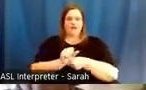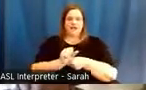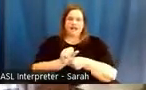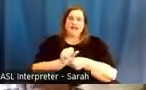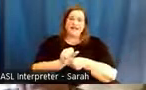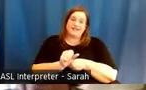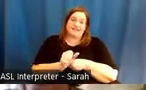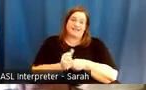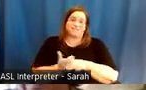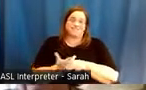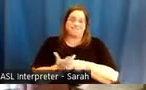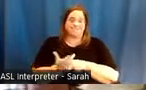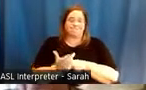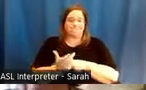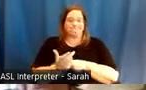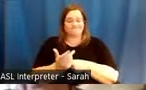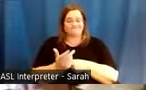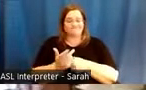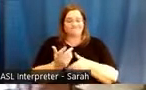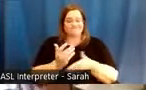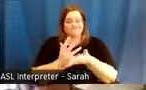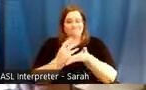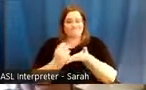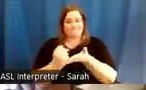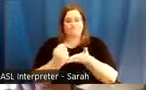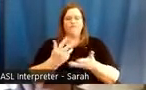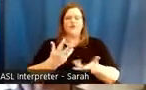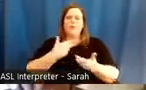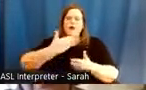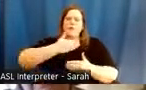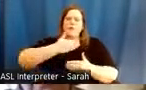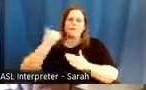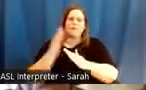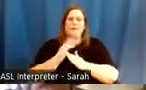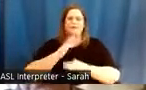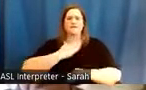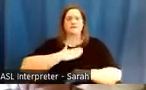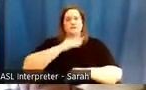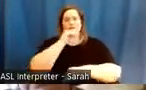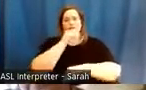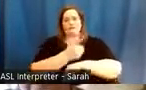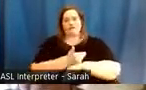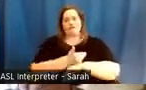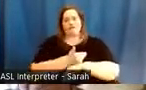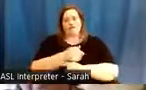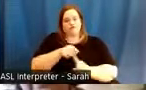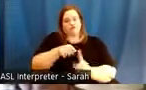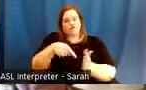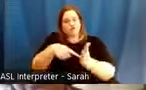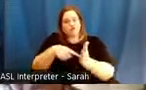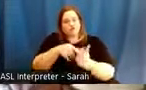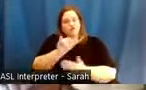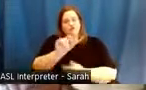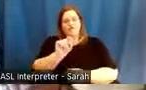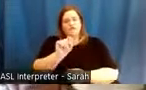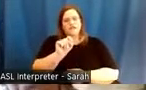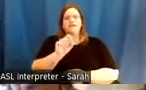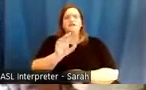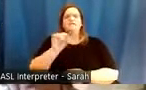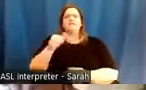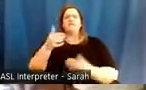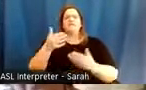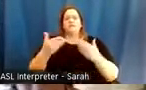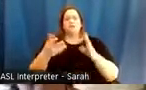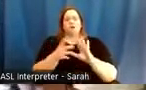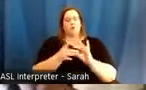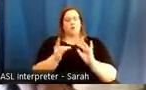is going to run out. And I want the best for my daughter. She deserves it. And the other thing I wanted to mention